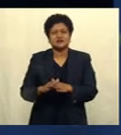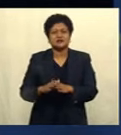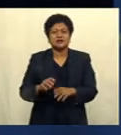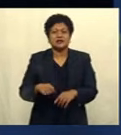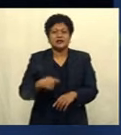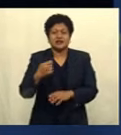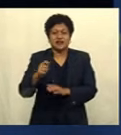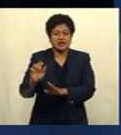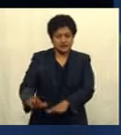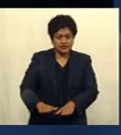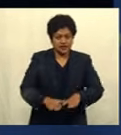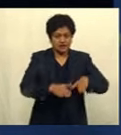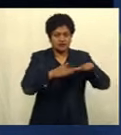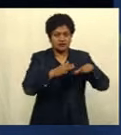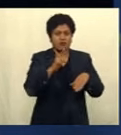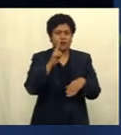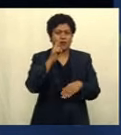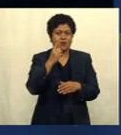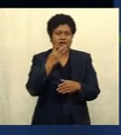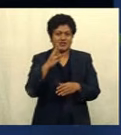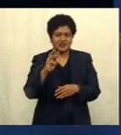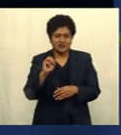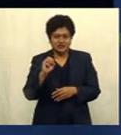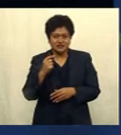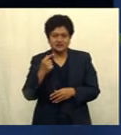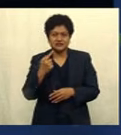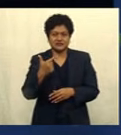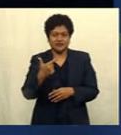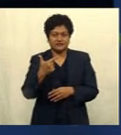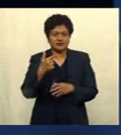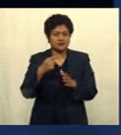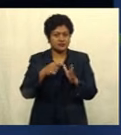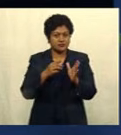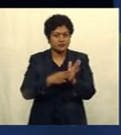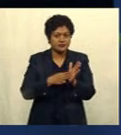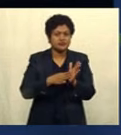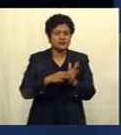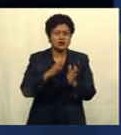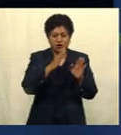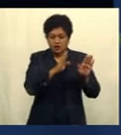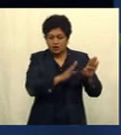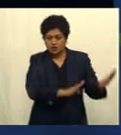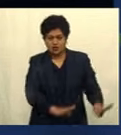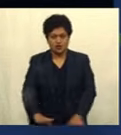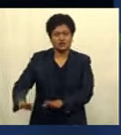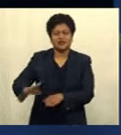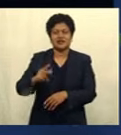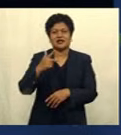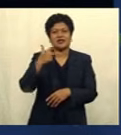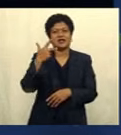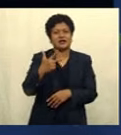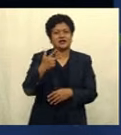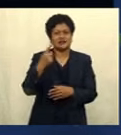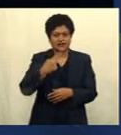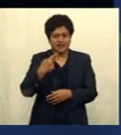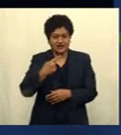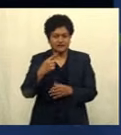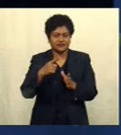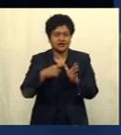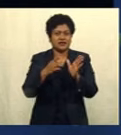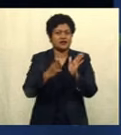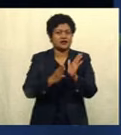high tide is at 1:37 a.m. with the next low tide at 8:11 a.m. Sunrise is